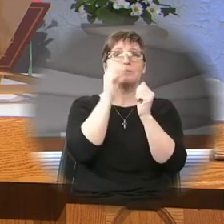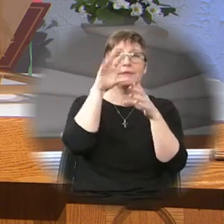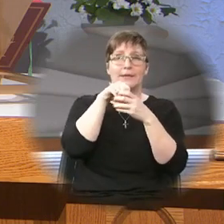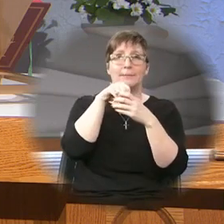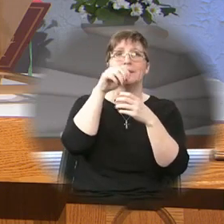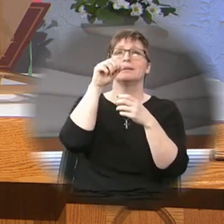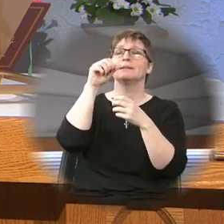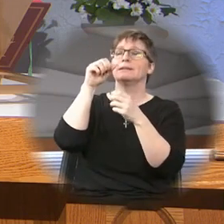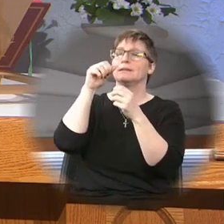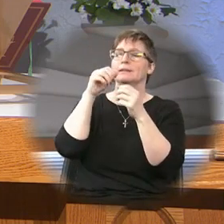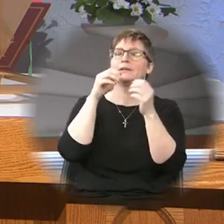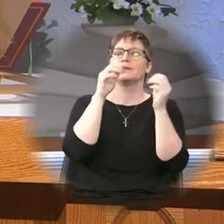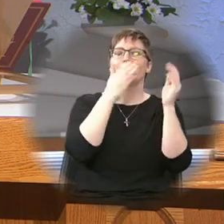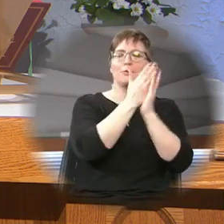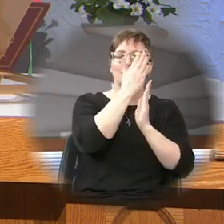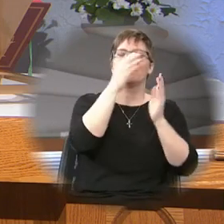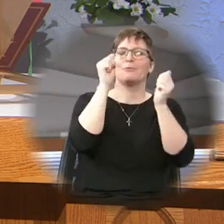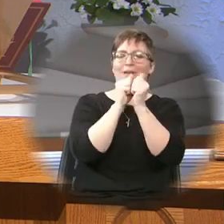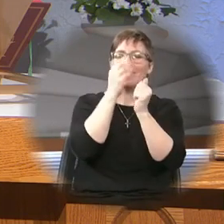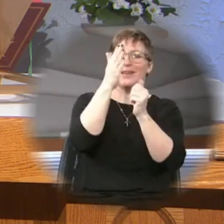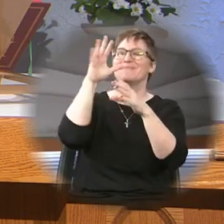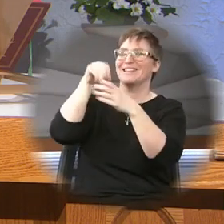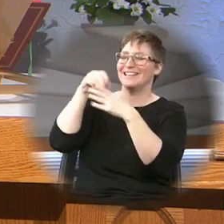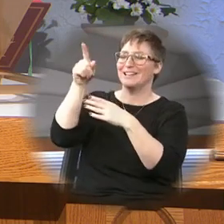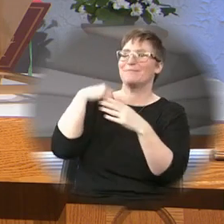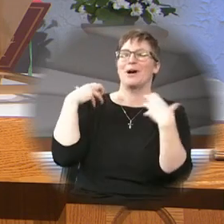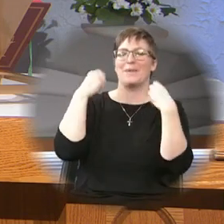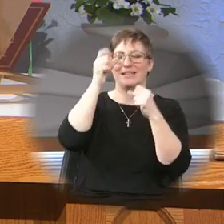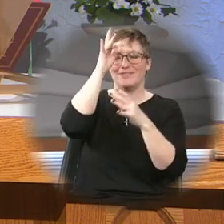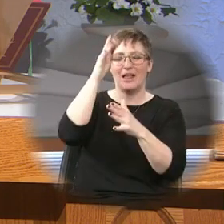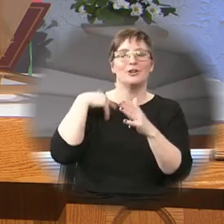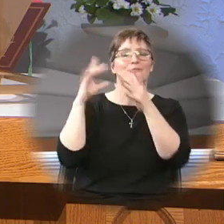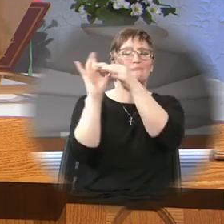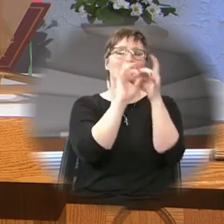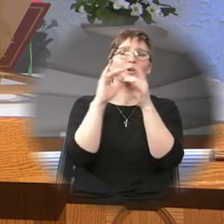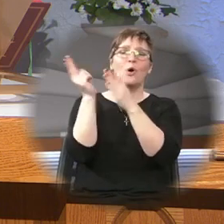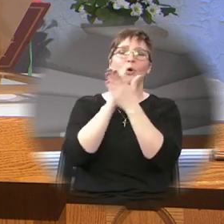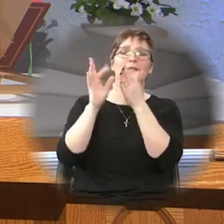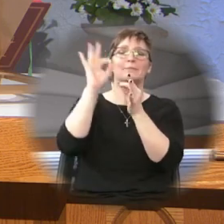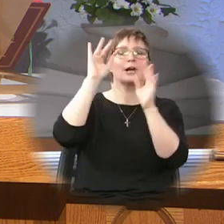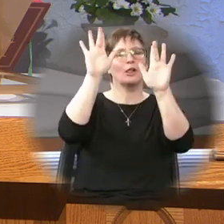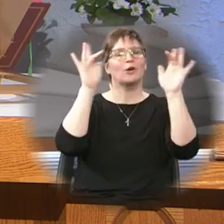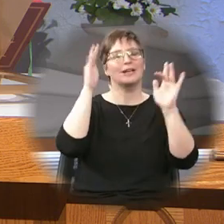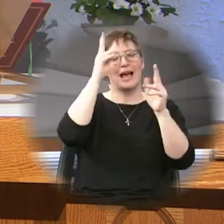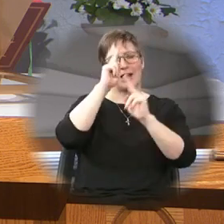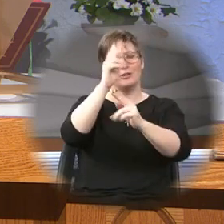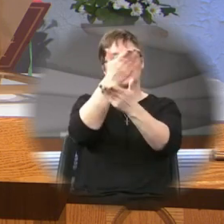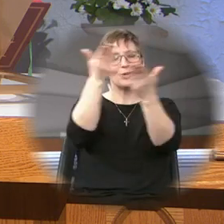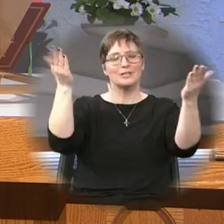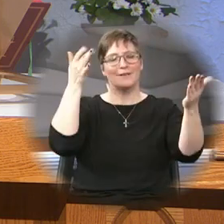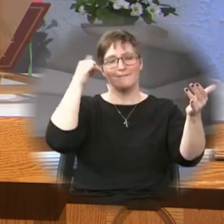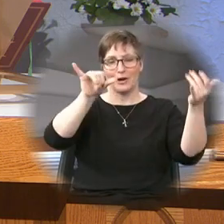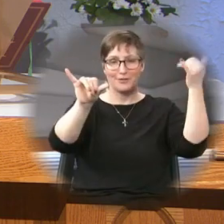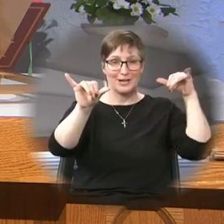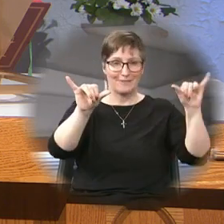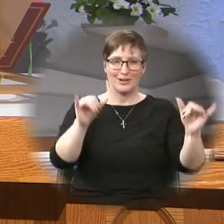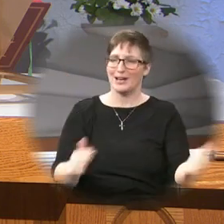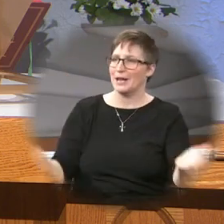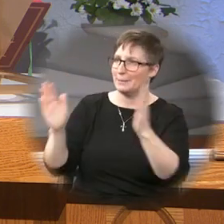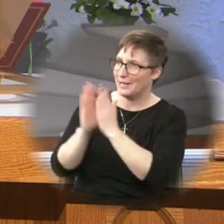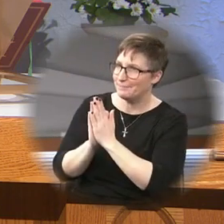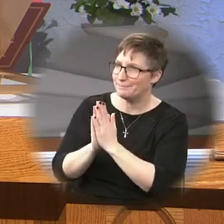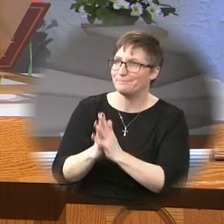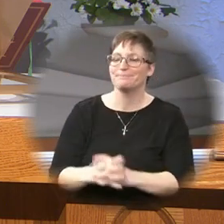Through him and with him and in him, O God, Almighty Father, in the unity of the Holy Spirit, all glory and honor is yours forever and